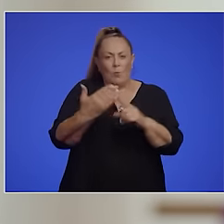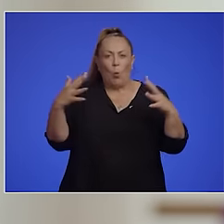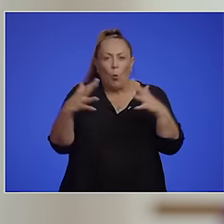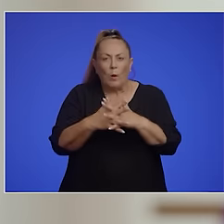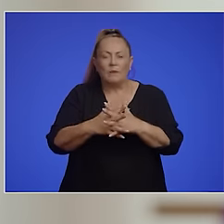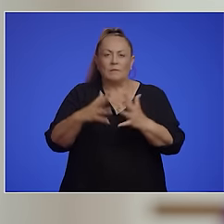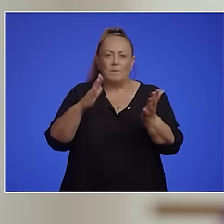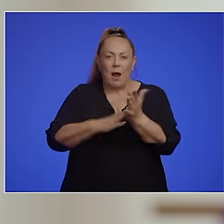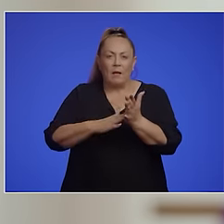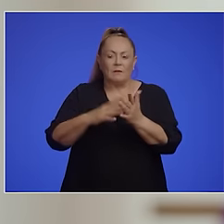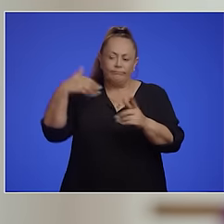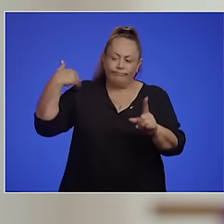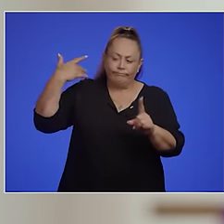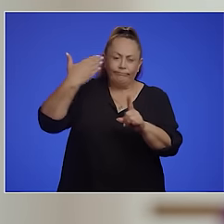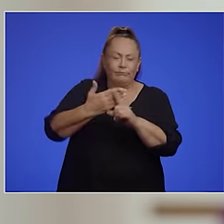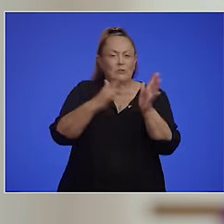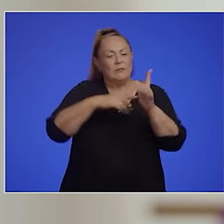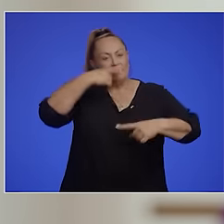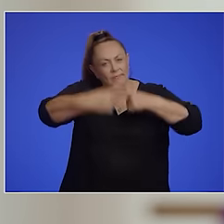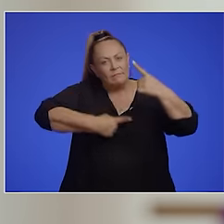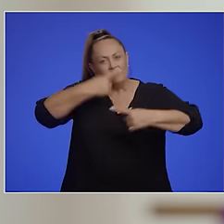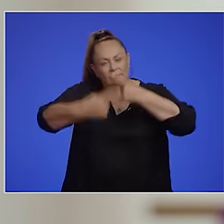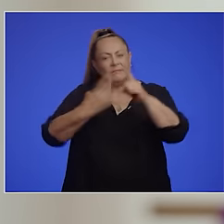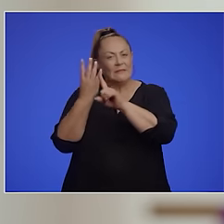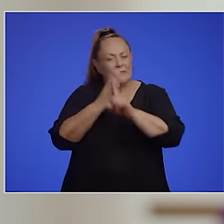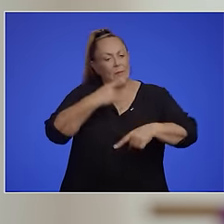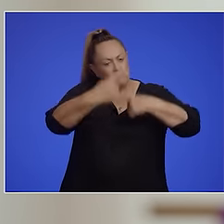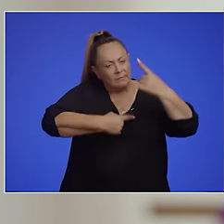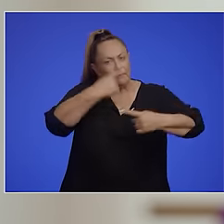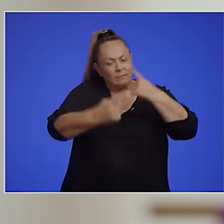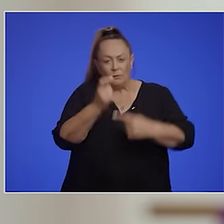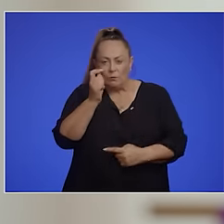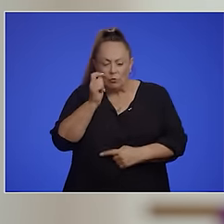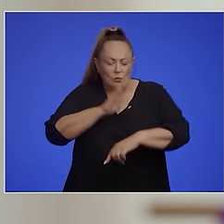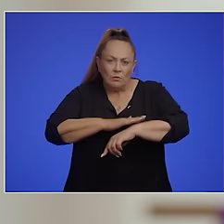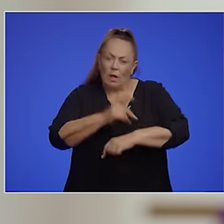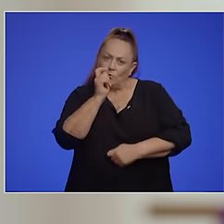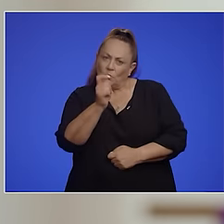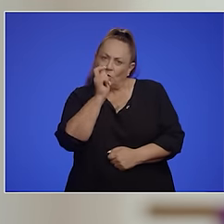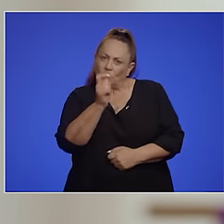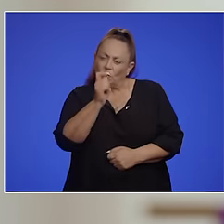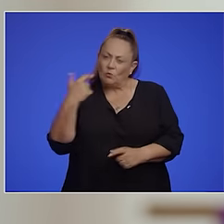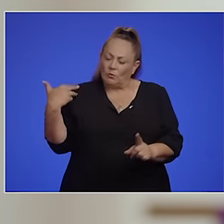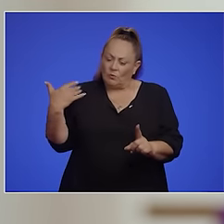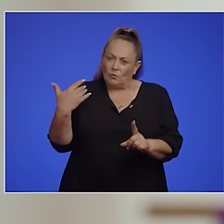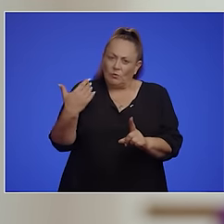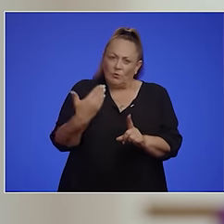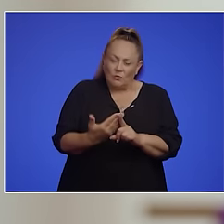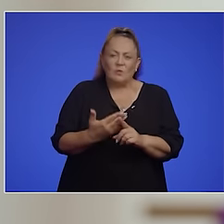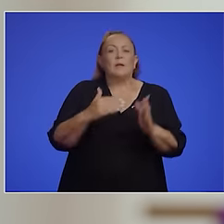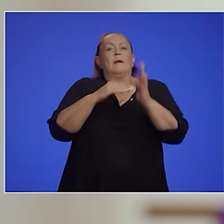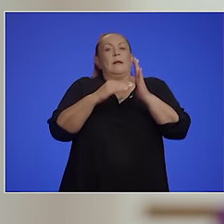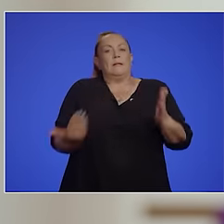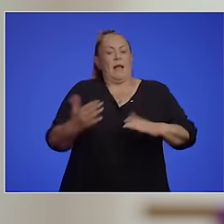of Jesus telling his disciples that his time hasn't yet come, he finally declares that